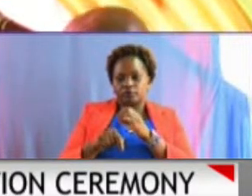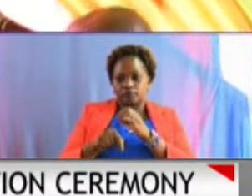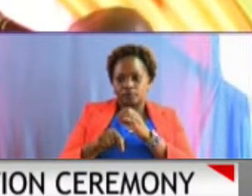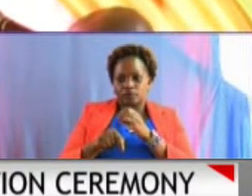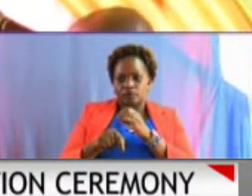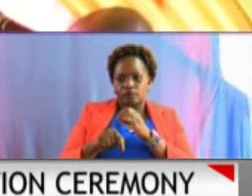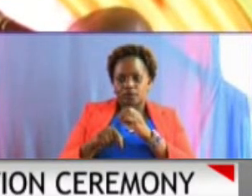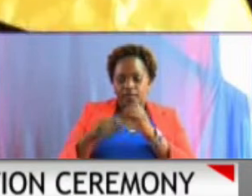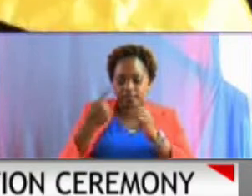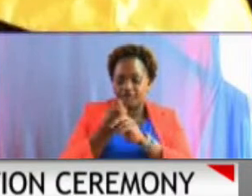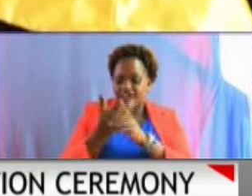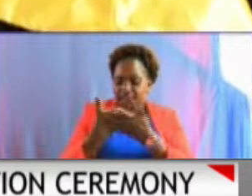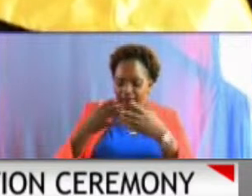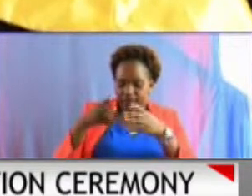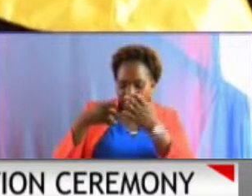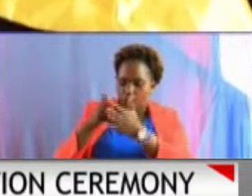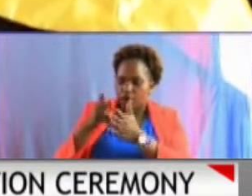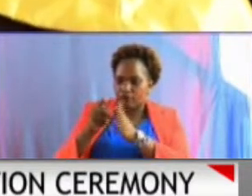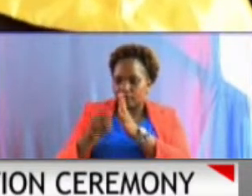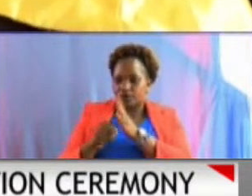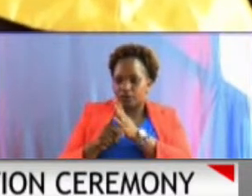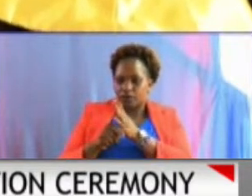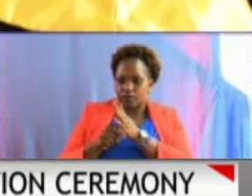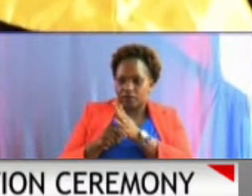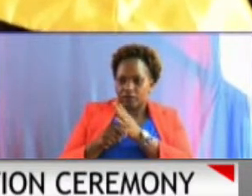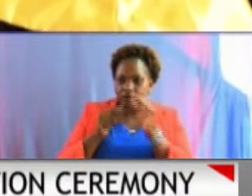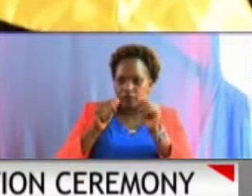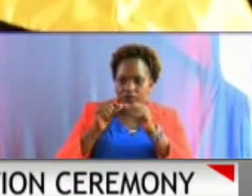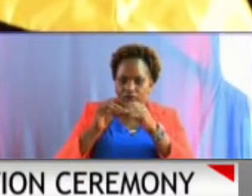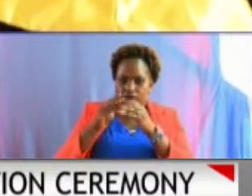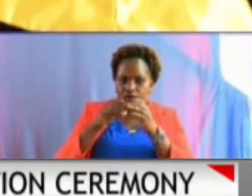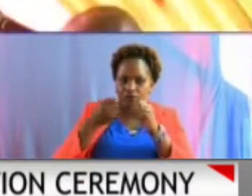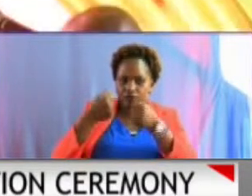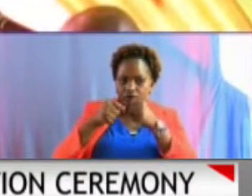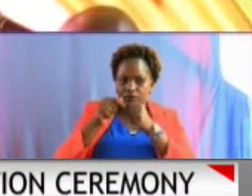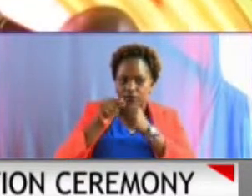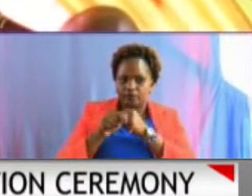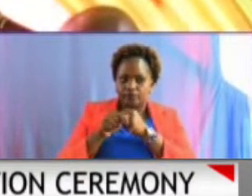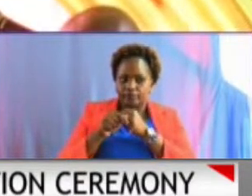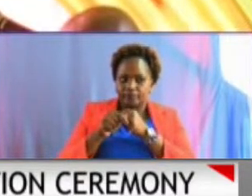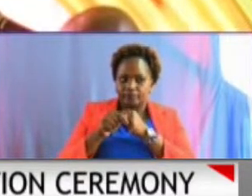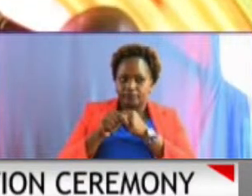The equipment is state-of-art equipment,